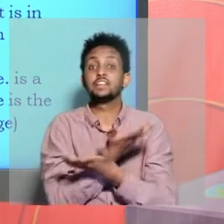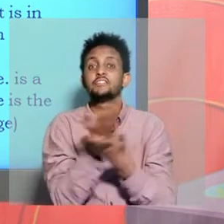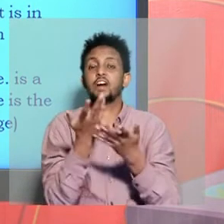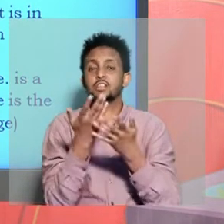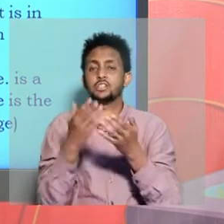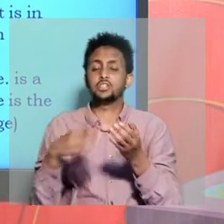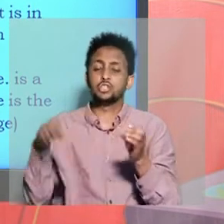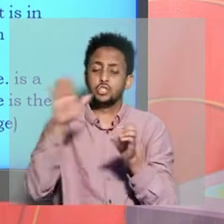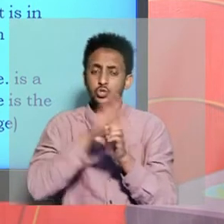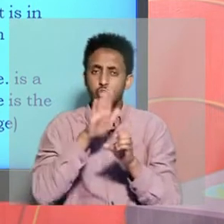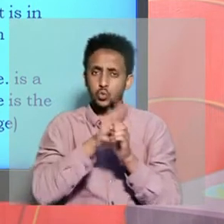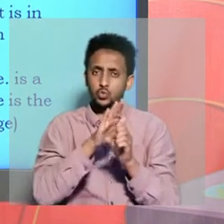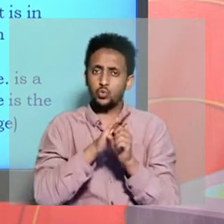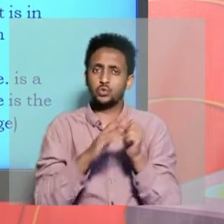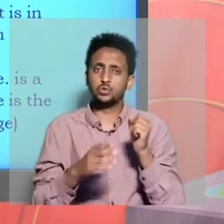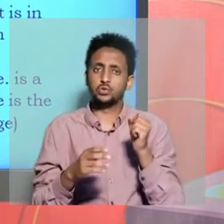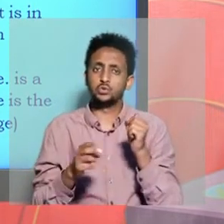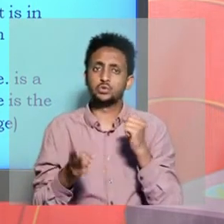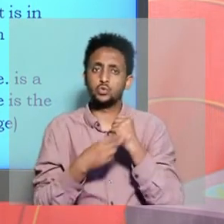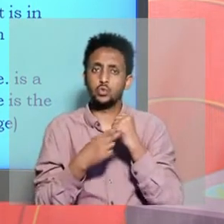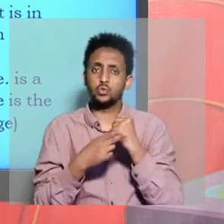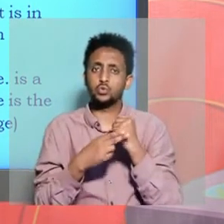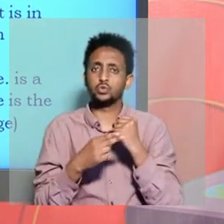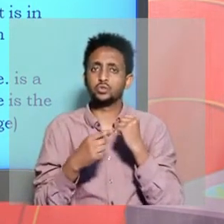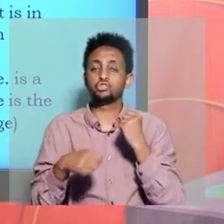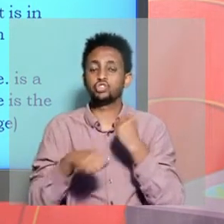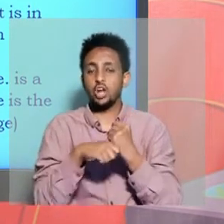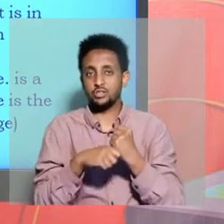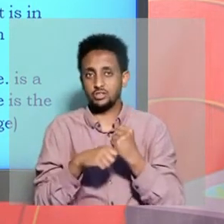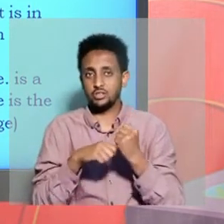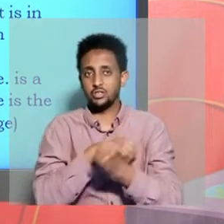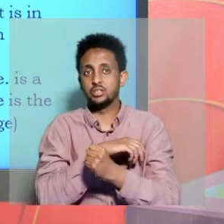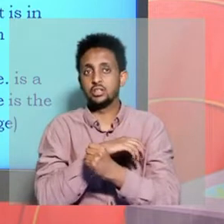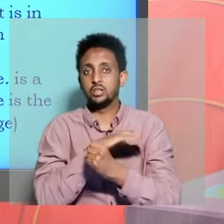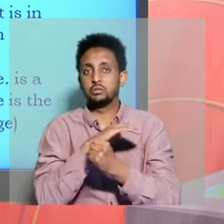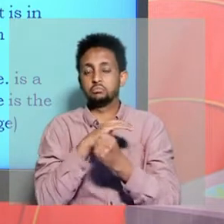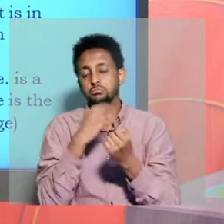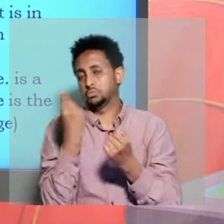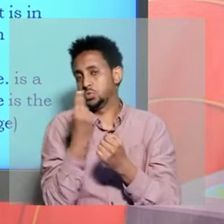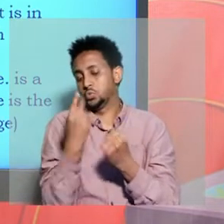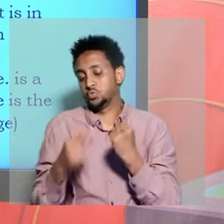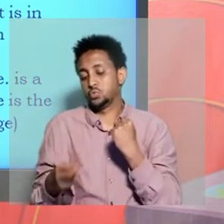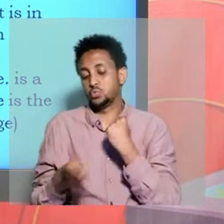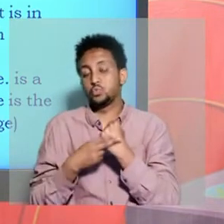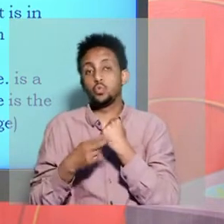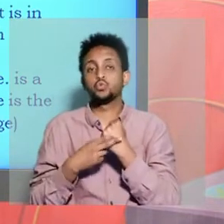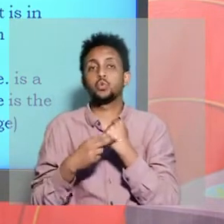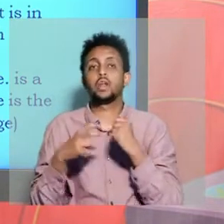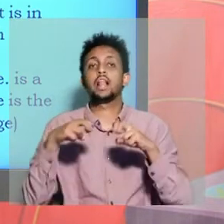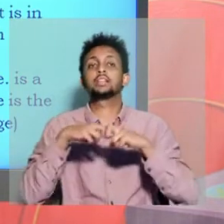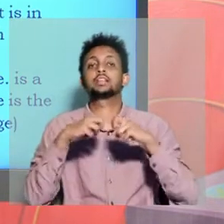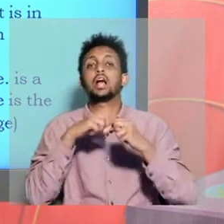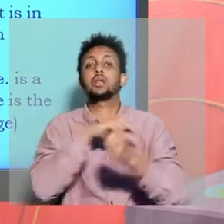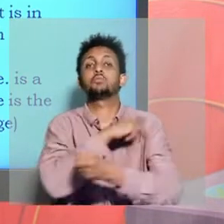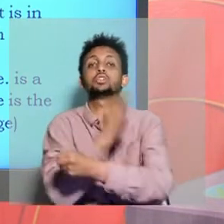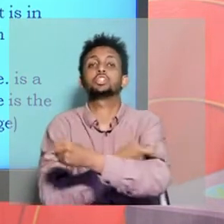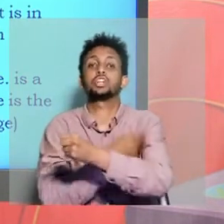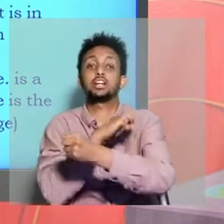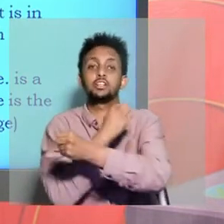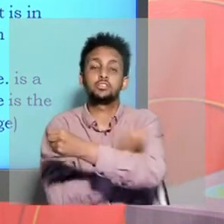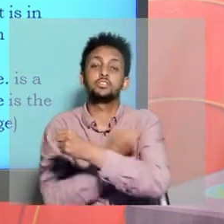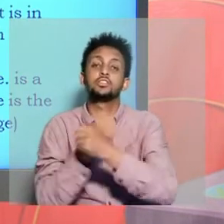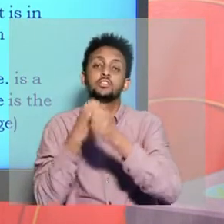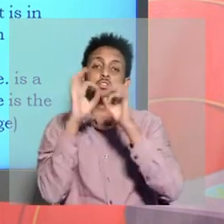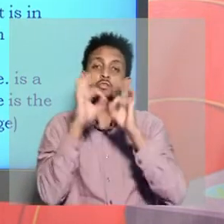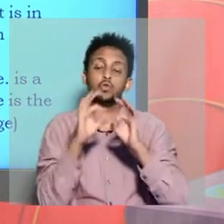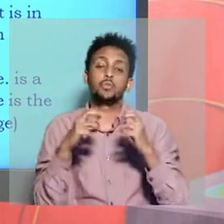to store charges, or it's sometimes known to be capacitor is a device used to store electrical potential energy in the